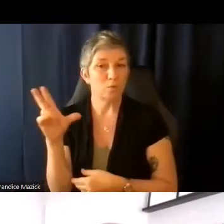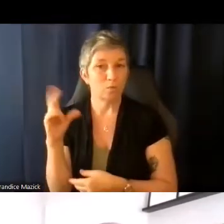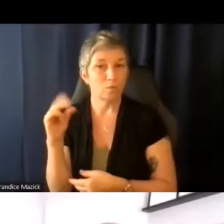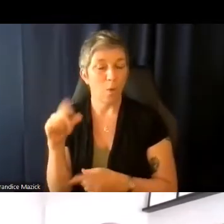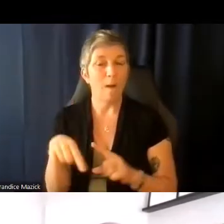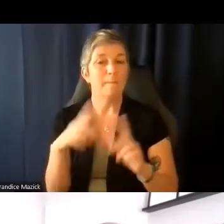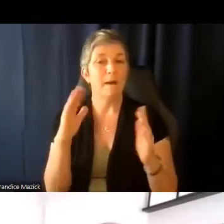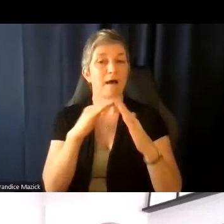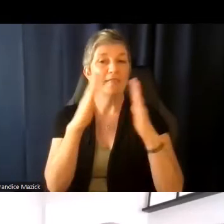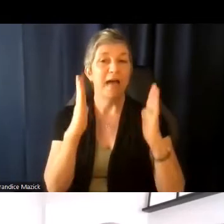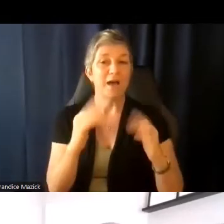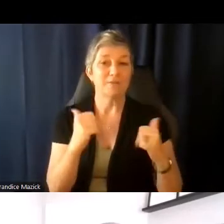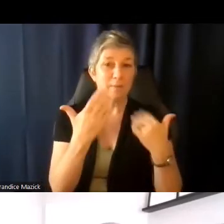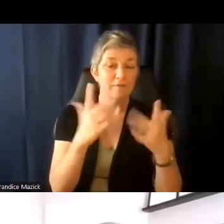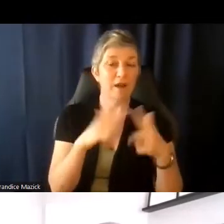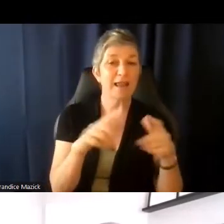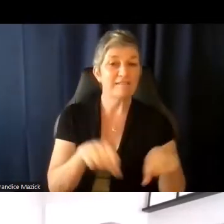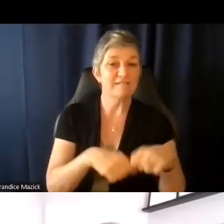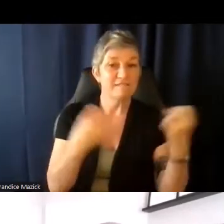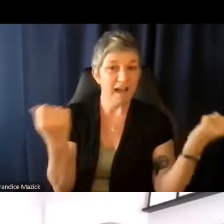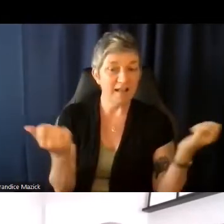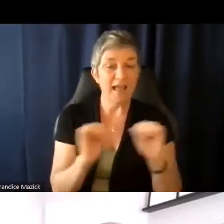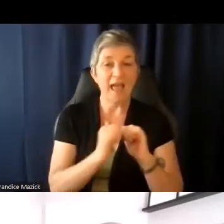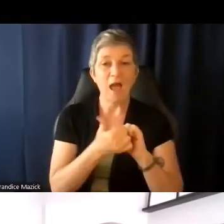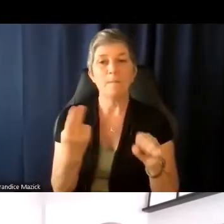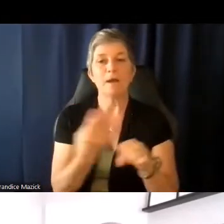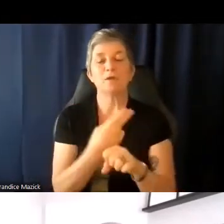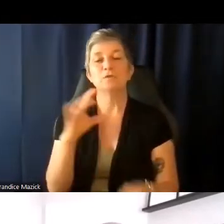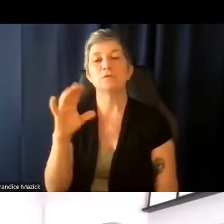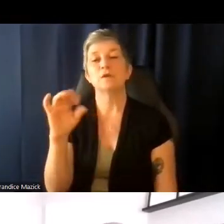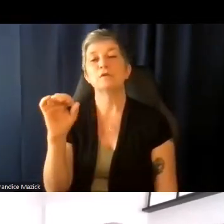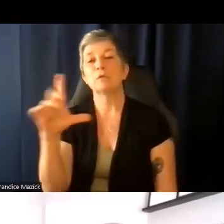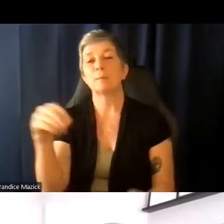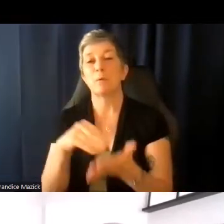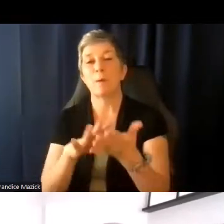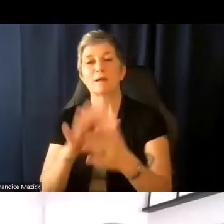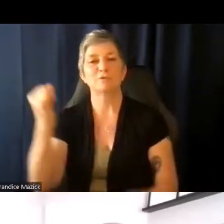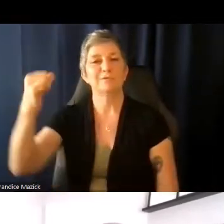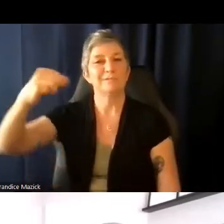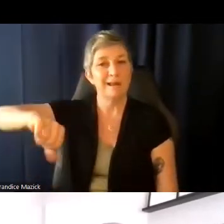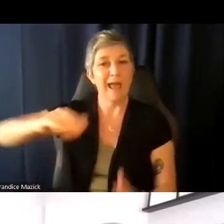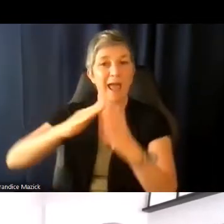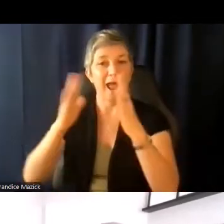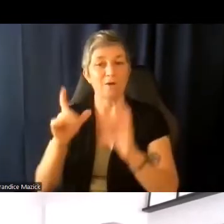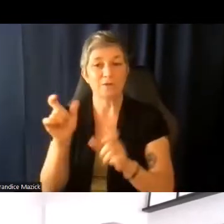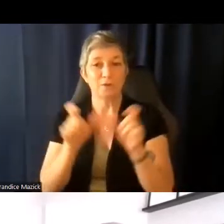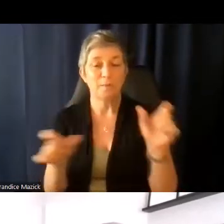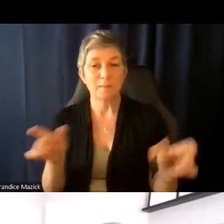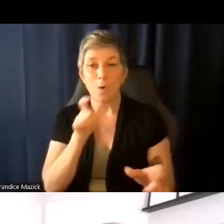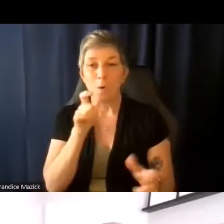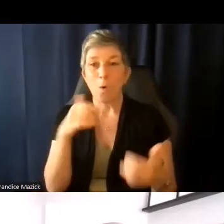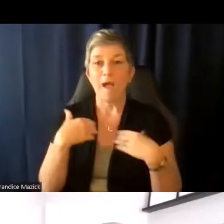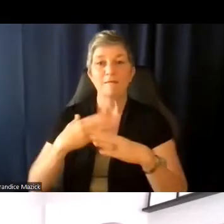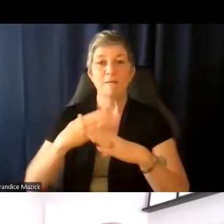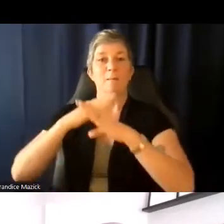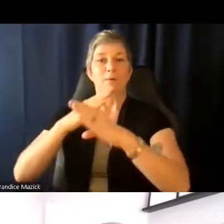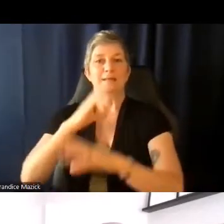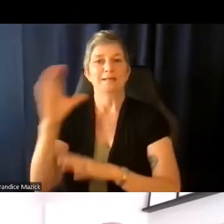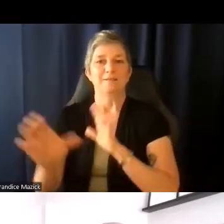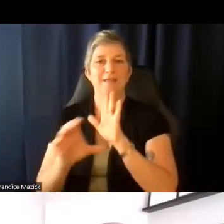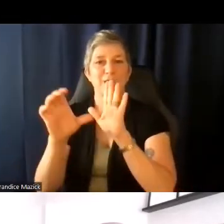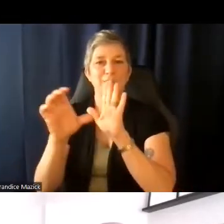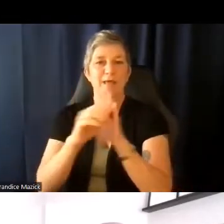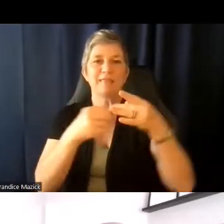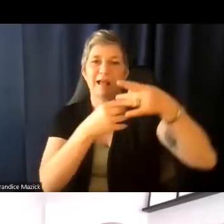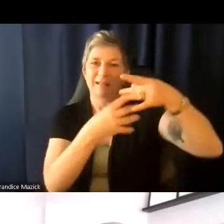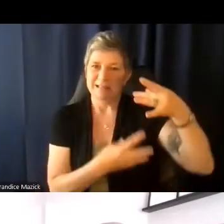provider may violate the act by using criminal records to deny housing to people that have protected characteristics that are listed in the